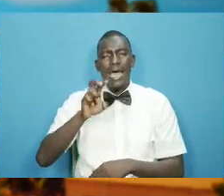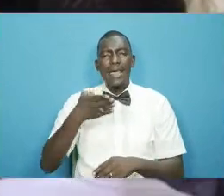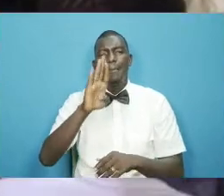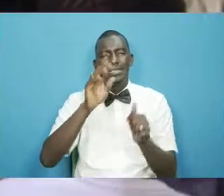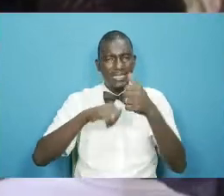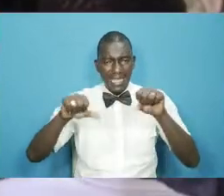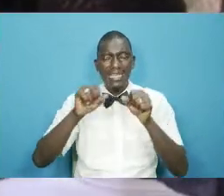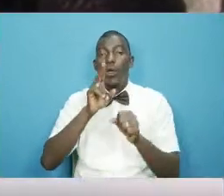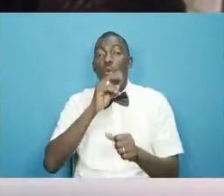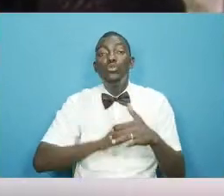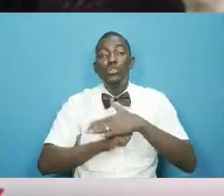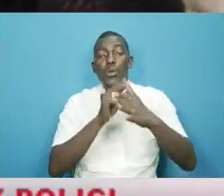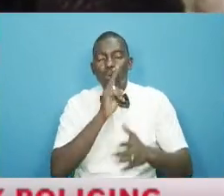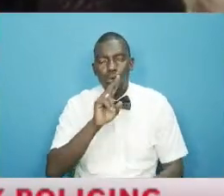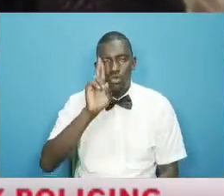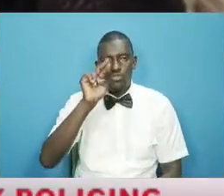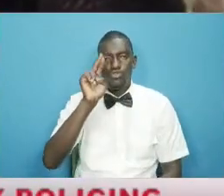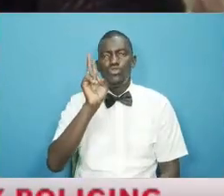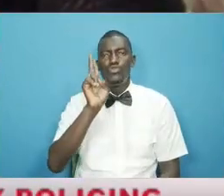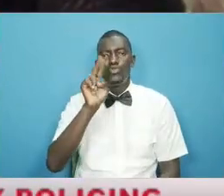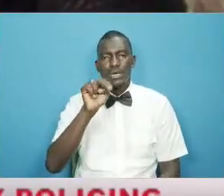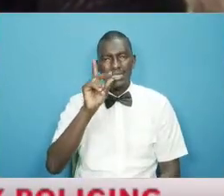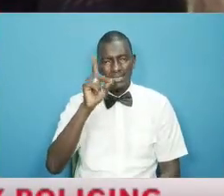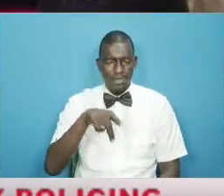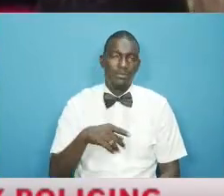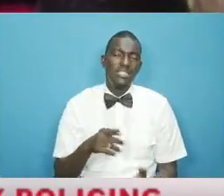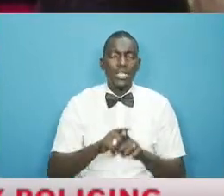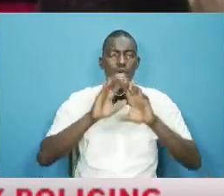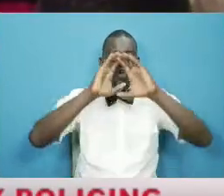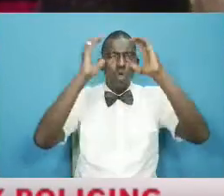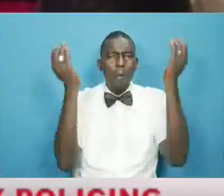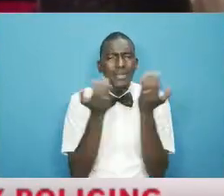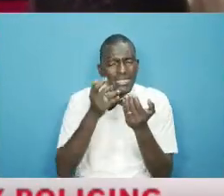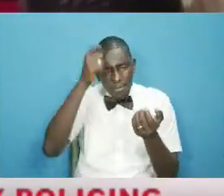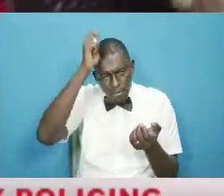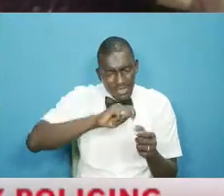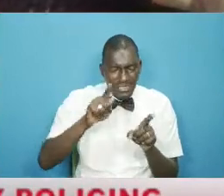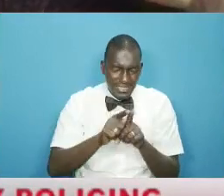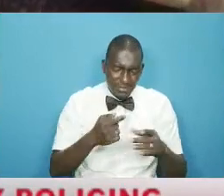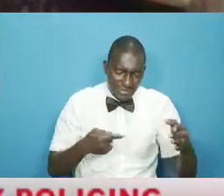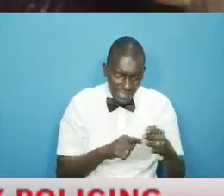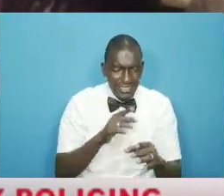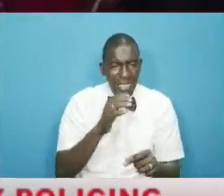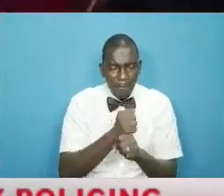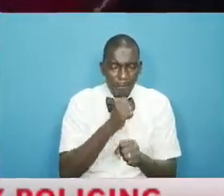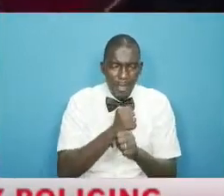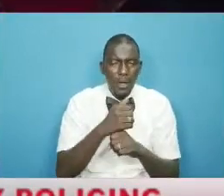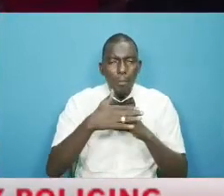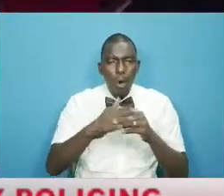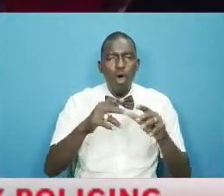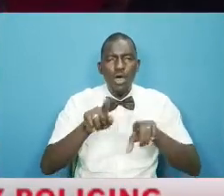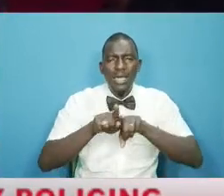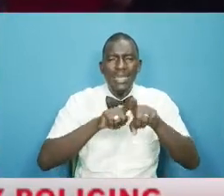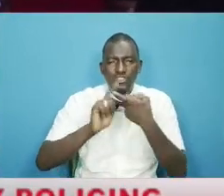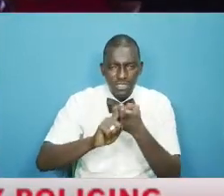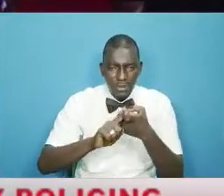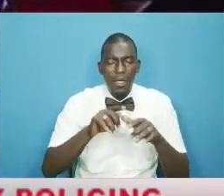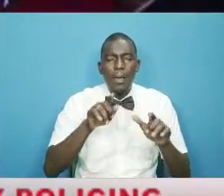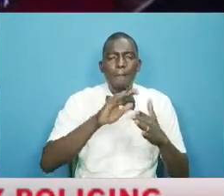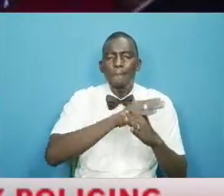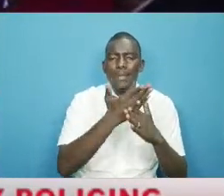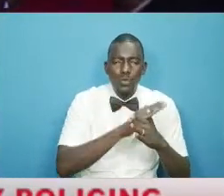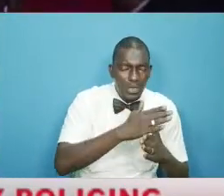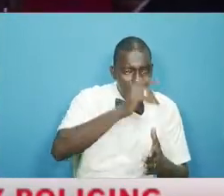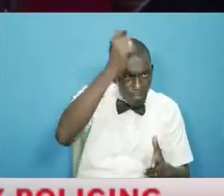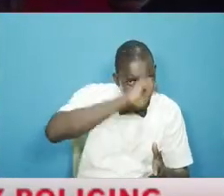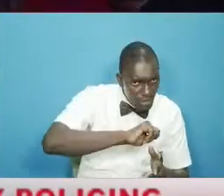more. Community policing is a strategy that focuses on developing relationships with communities. It is a problem-solving techniques